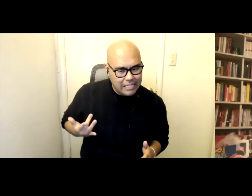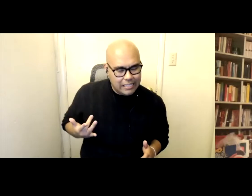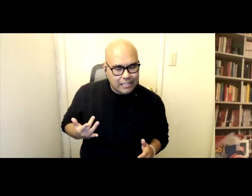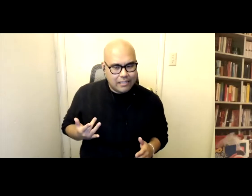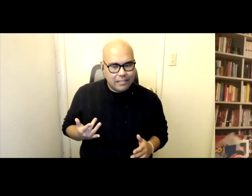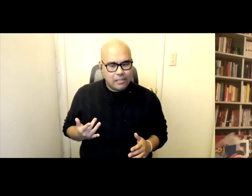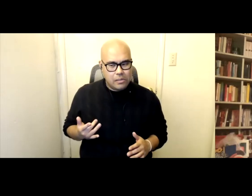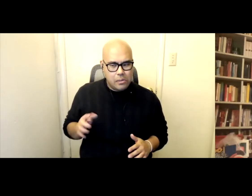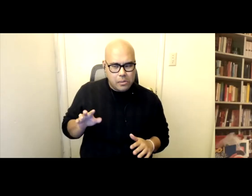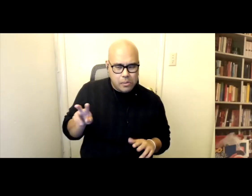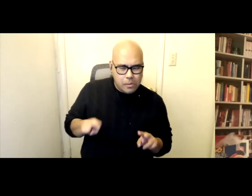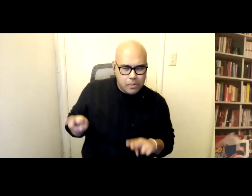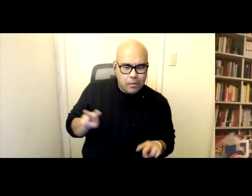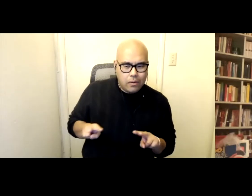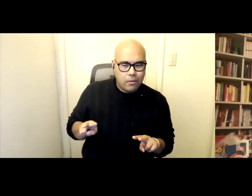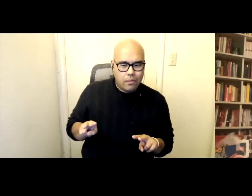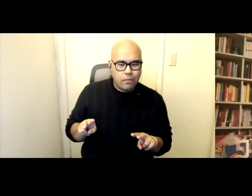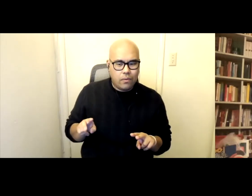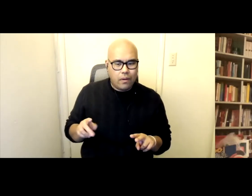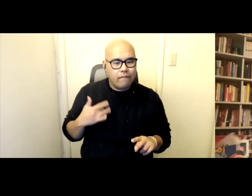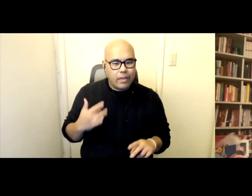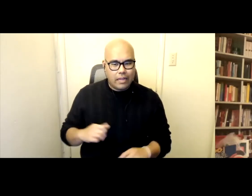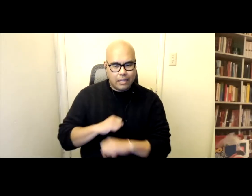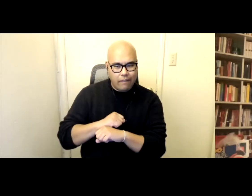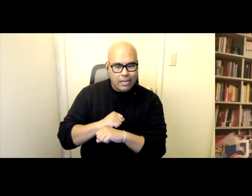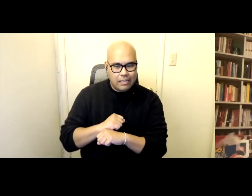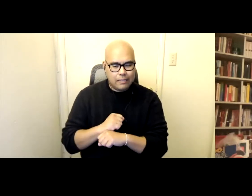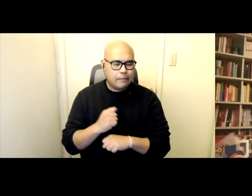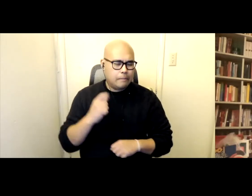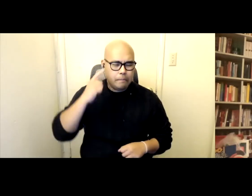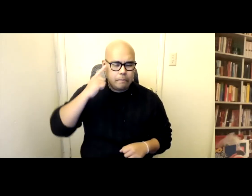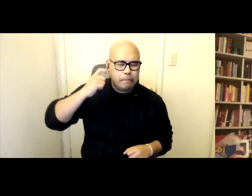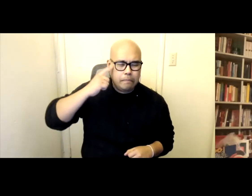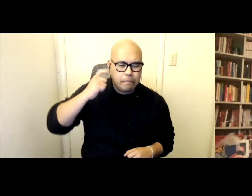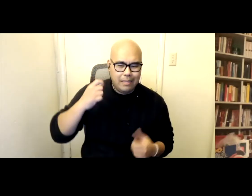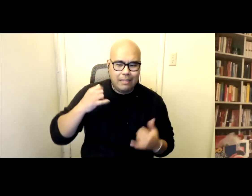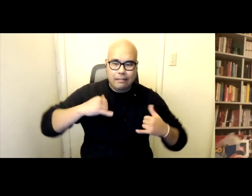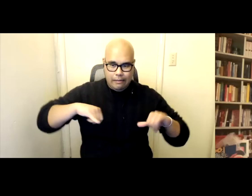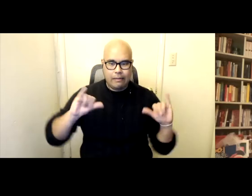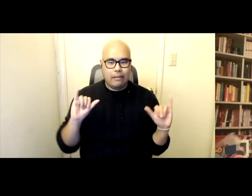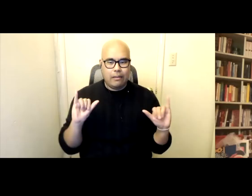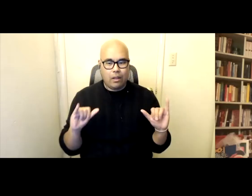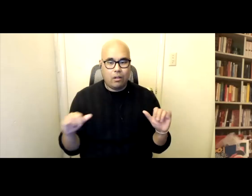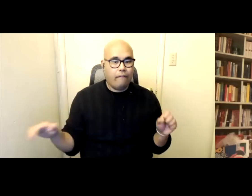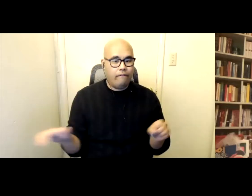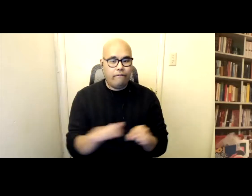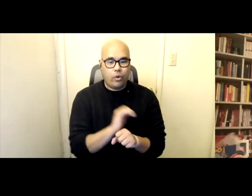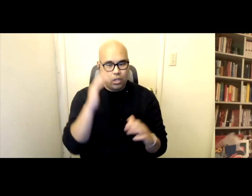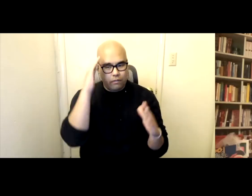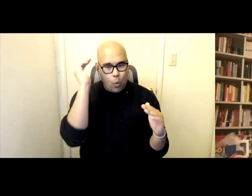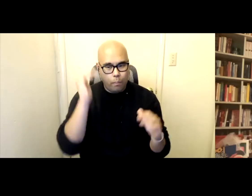level eyes, defended, skeptical, yet somehow filled with hope.